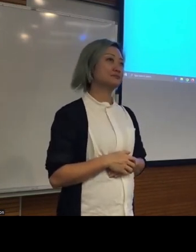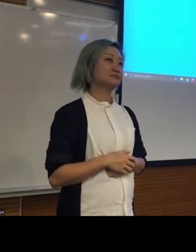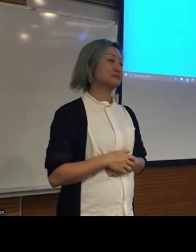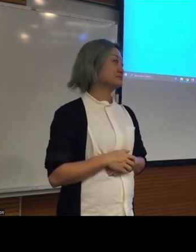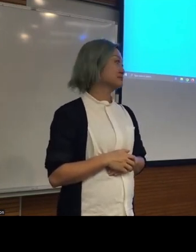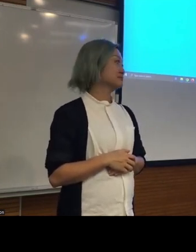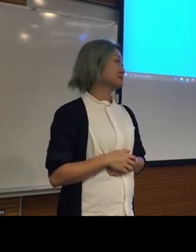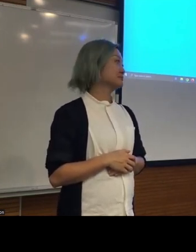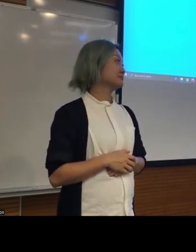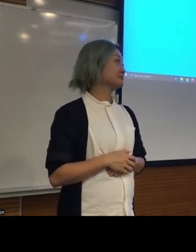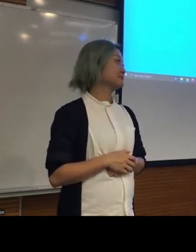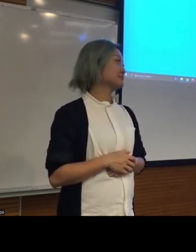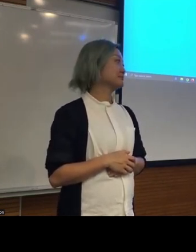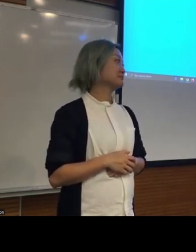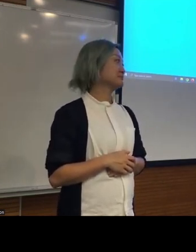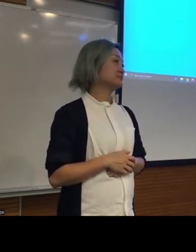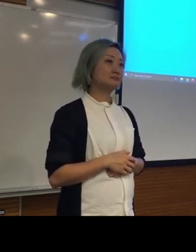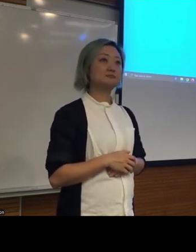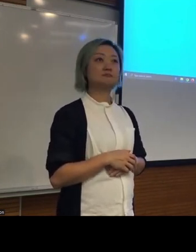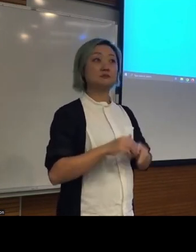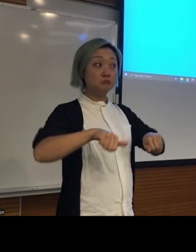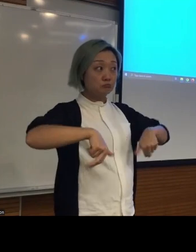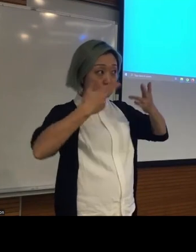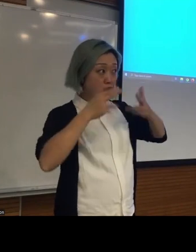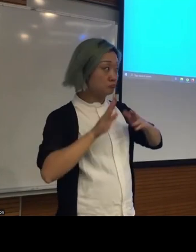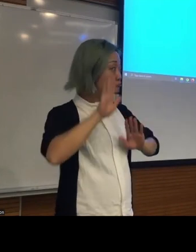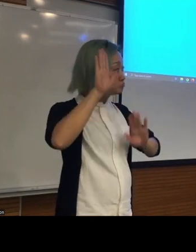We lost the sound. Do we have any questions from Zoom?